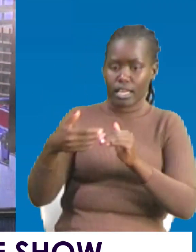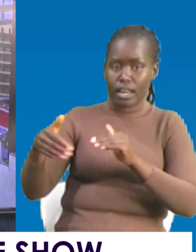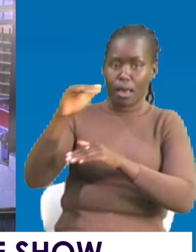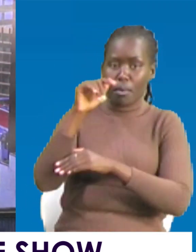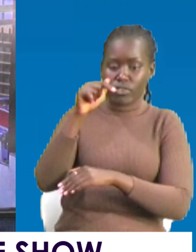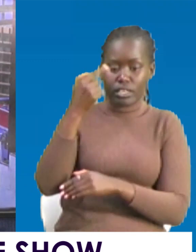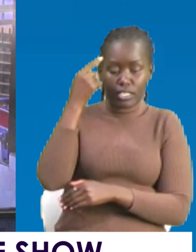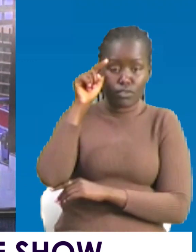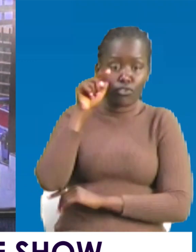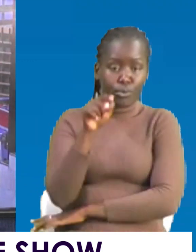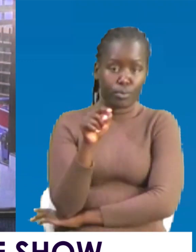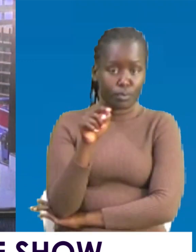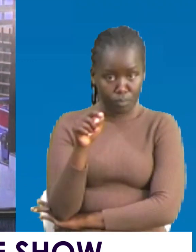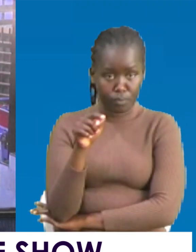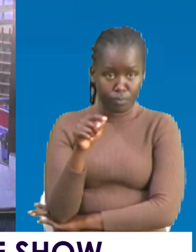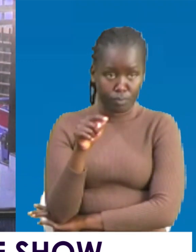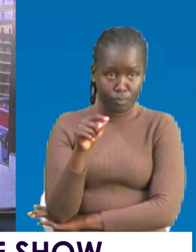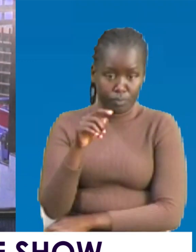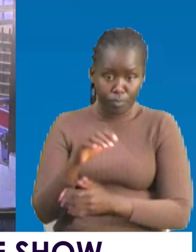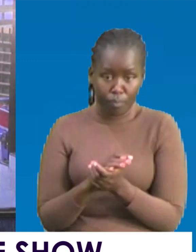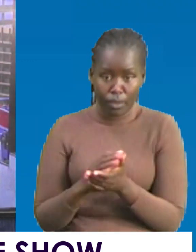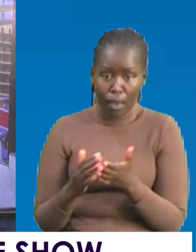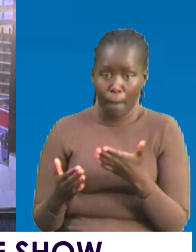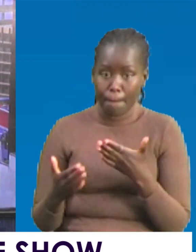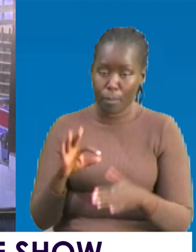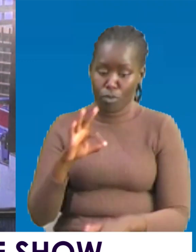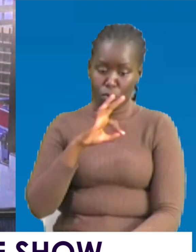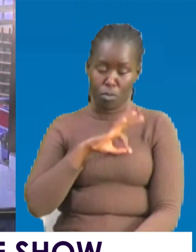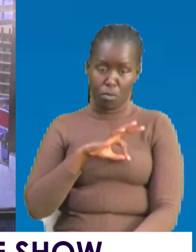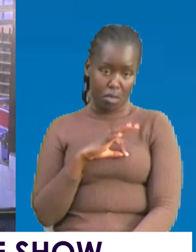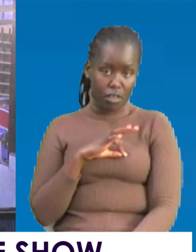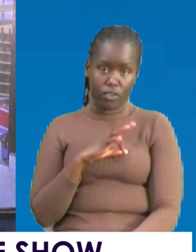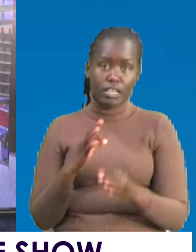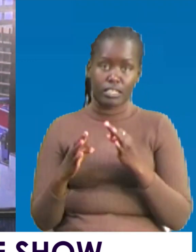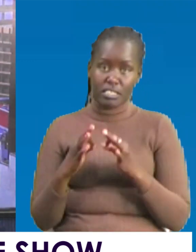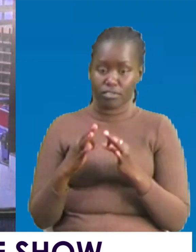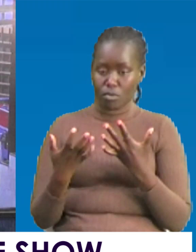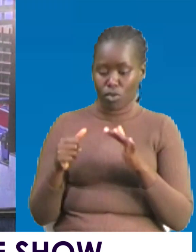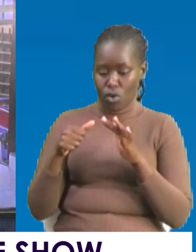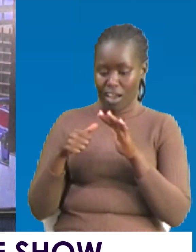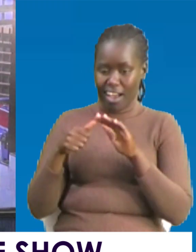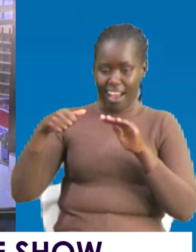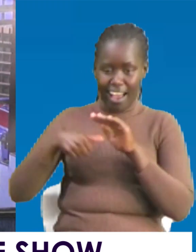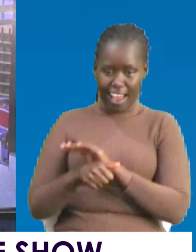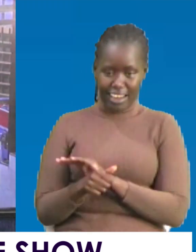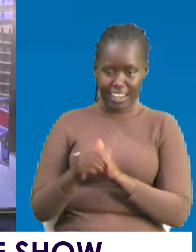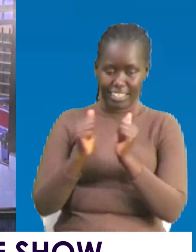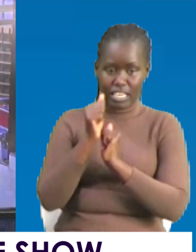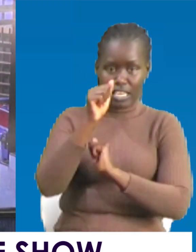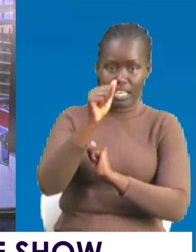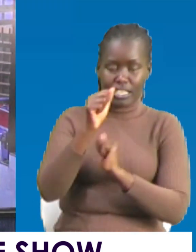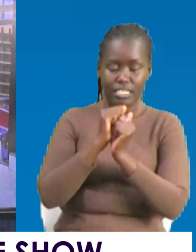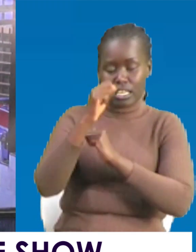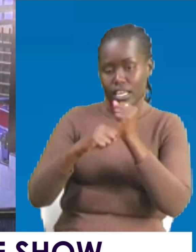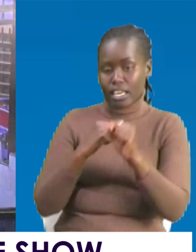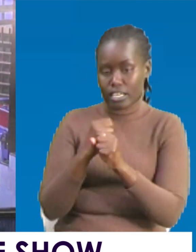you. This is for you. By the way, you may benefit for it even if you're under 10 years. But I'm speaking to the young